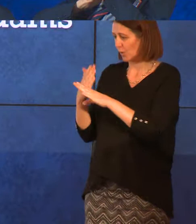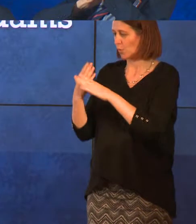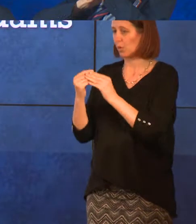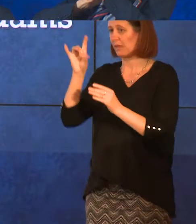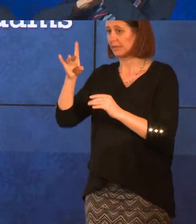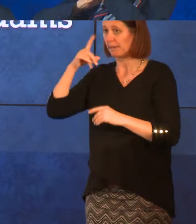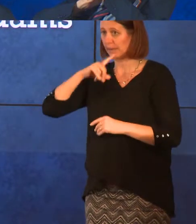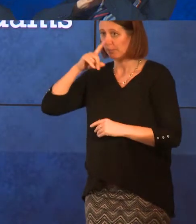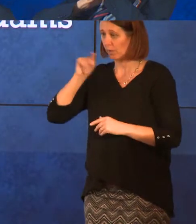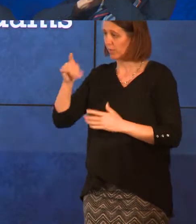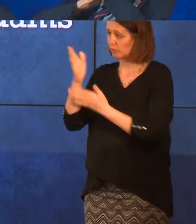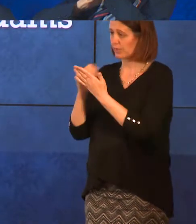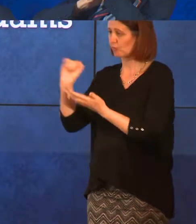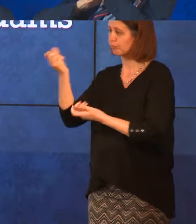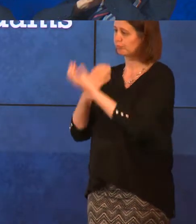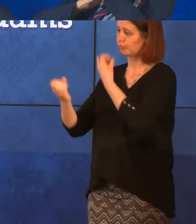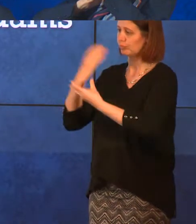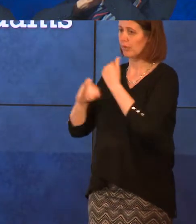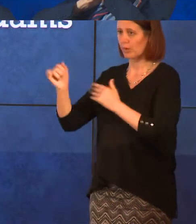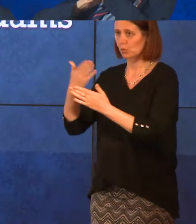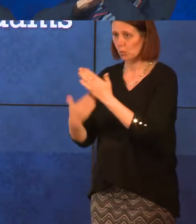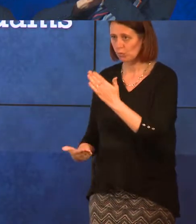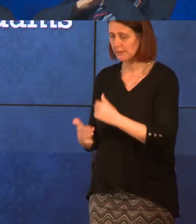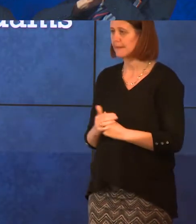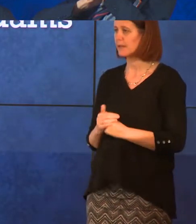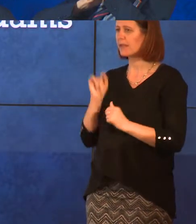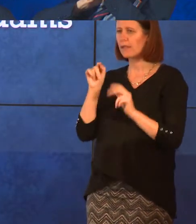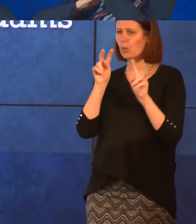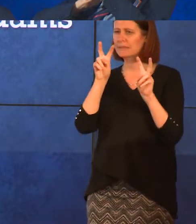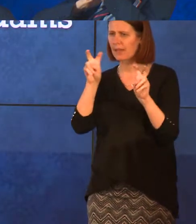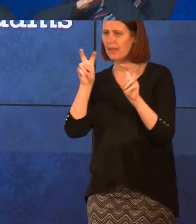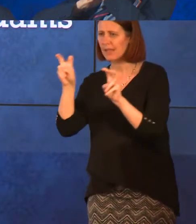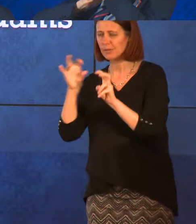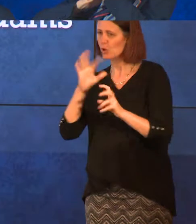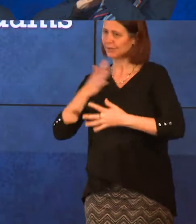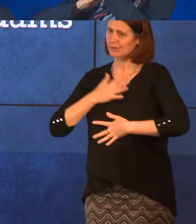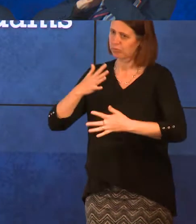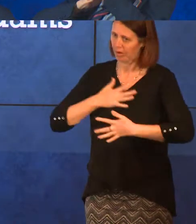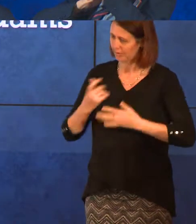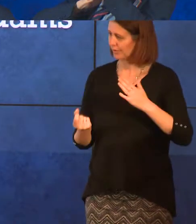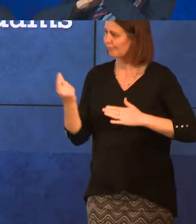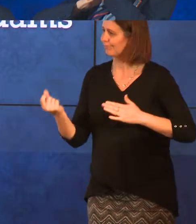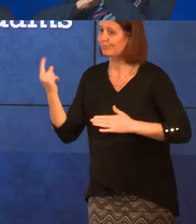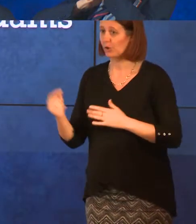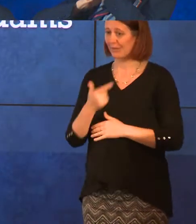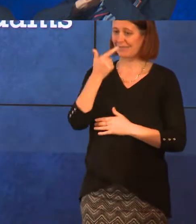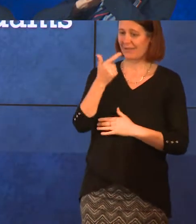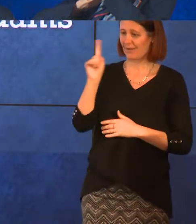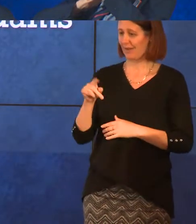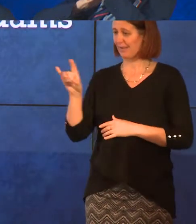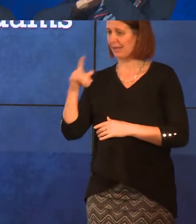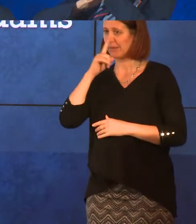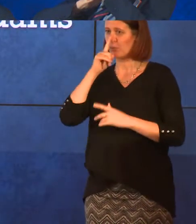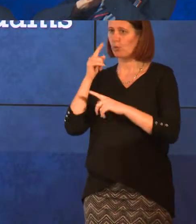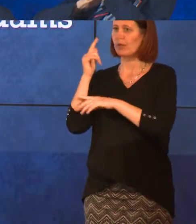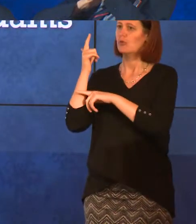and they shared their stories, and there were just, I guess, themes that aren't surprising but that emerged. So 7 of the people were in regional